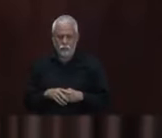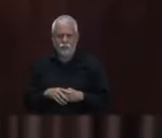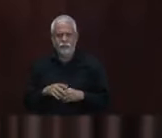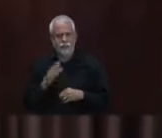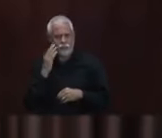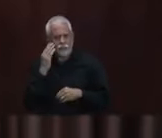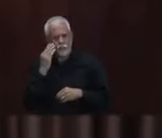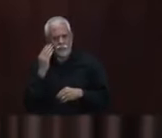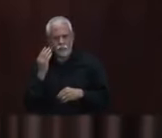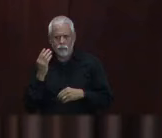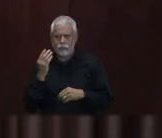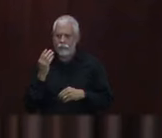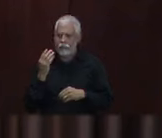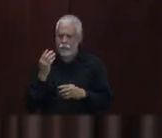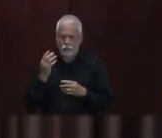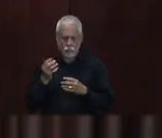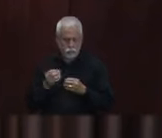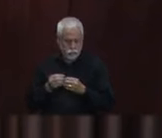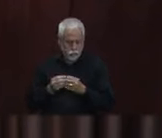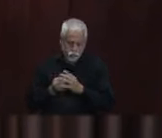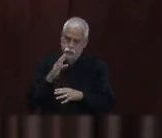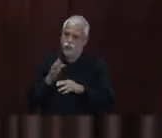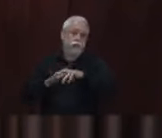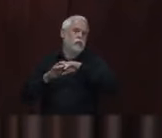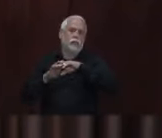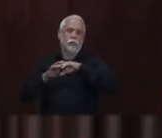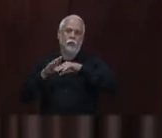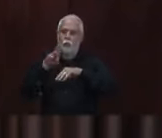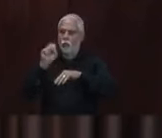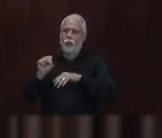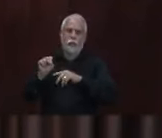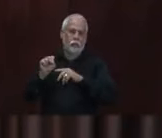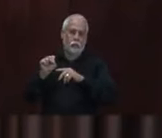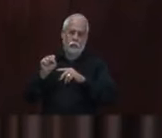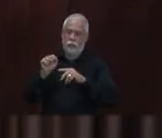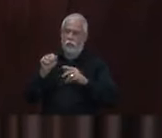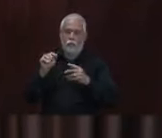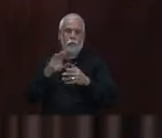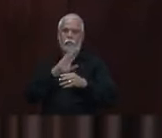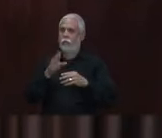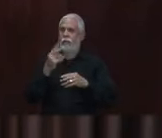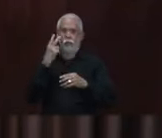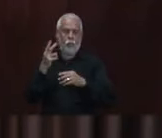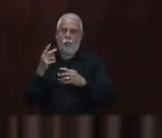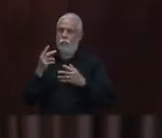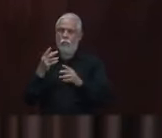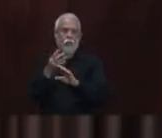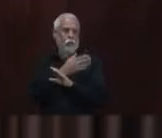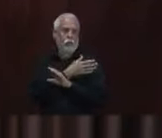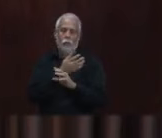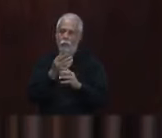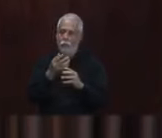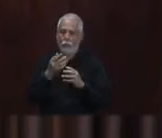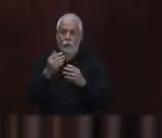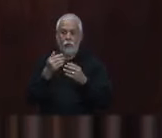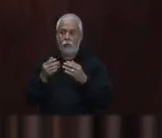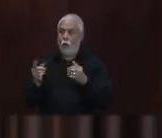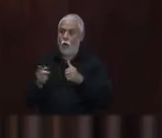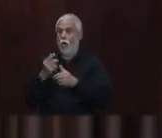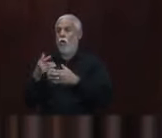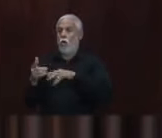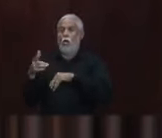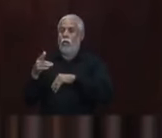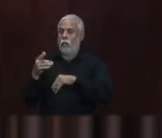it's the growth of the cases around the country is just unlike anything we've seen throughout this whole process. Even the early days